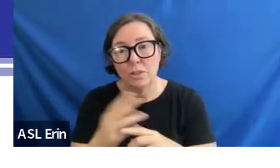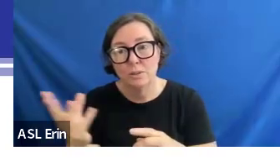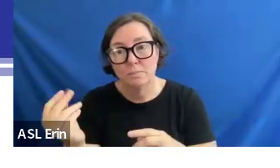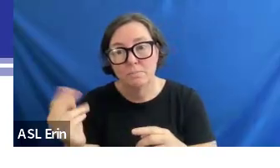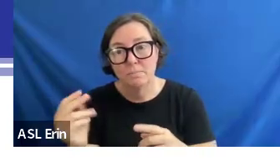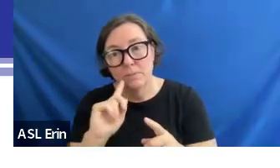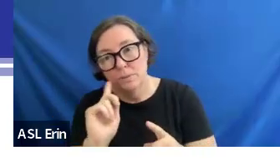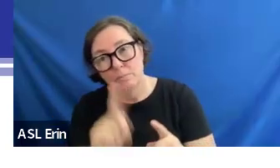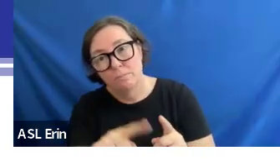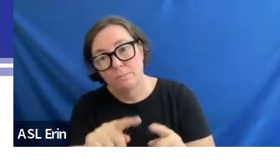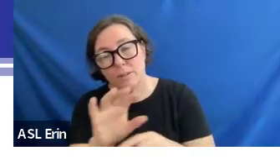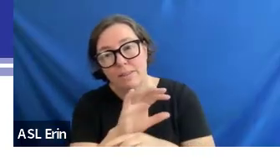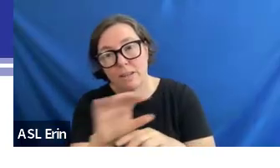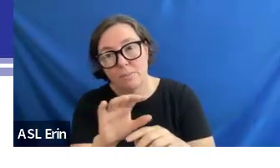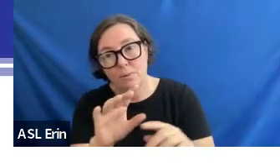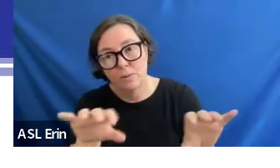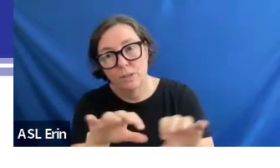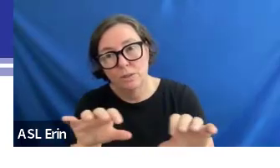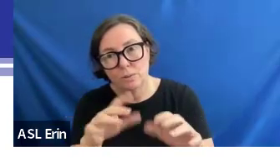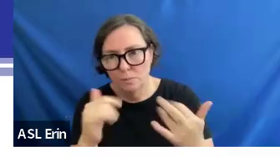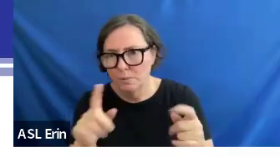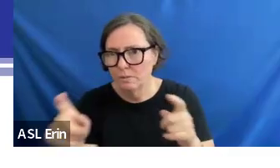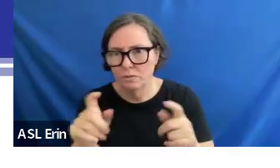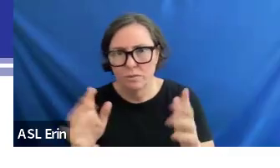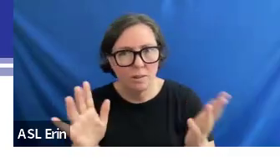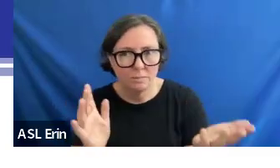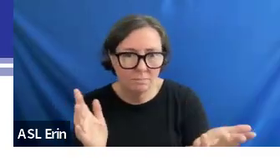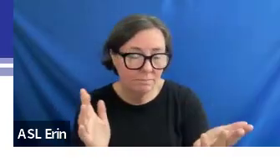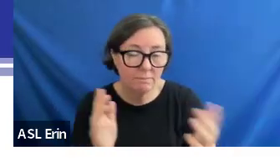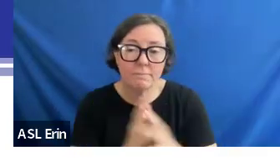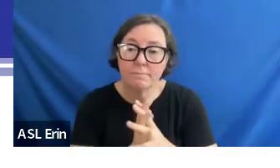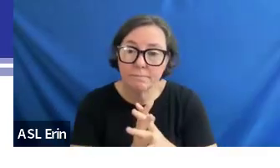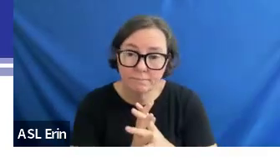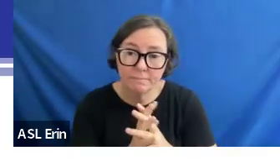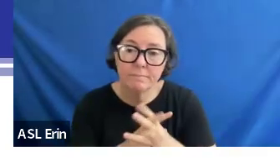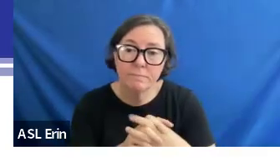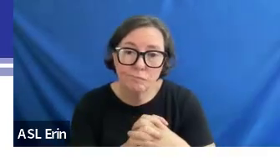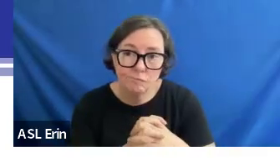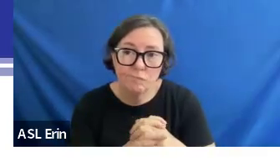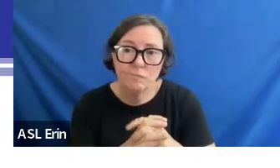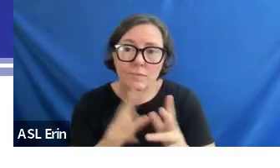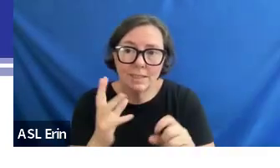device and still control the computer to